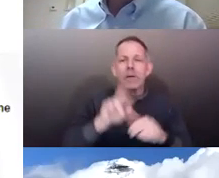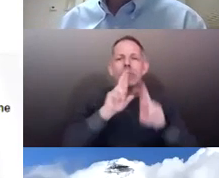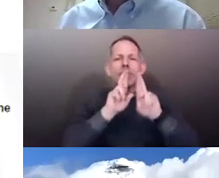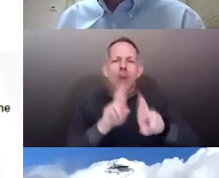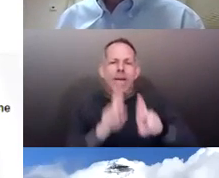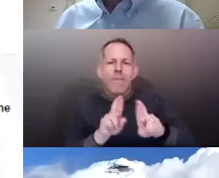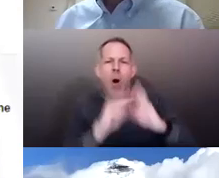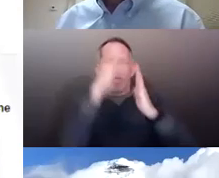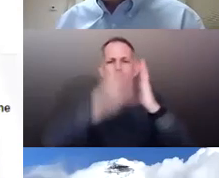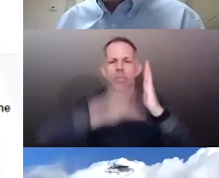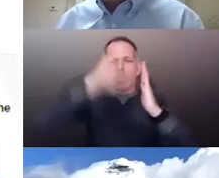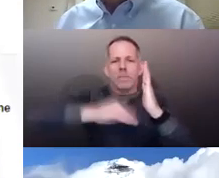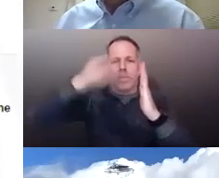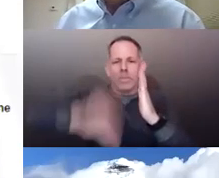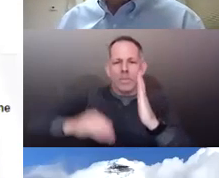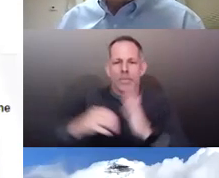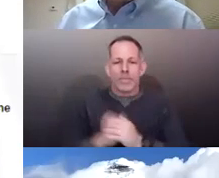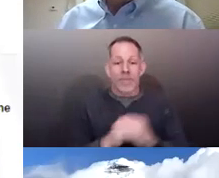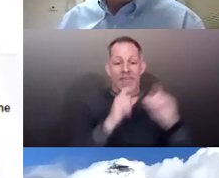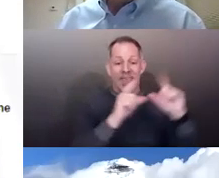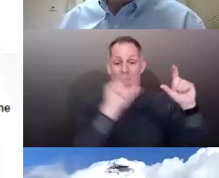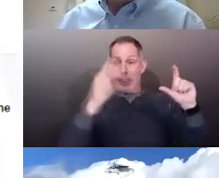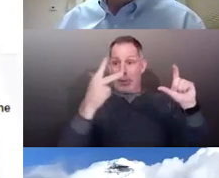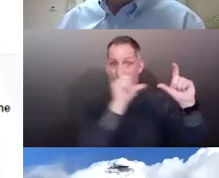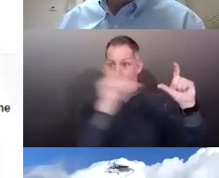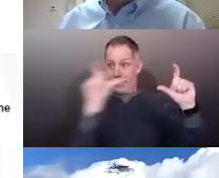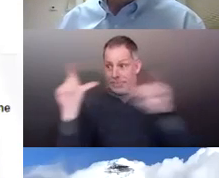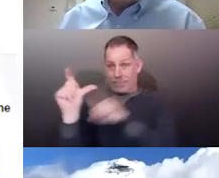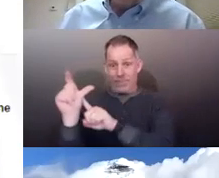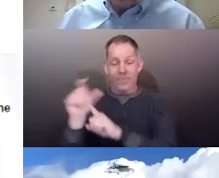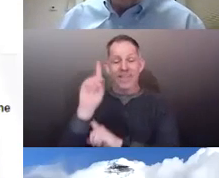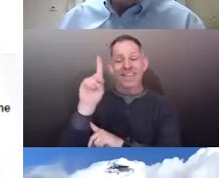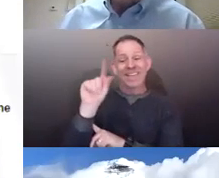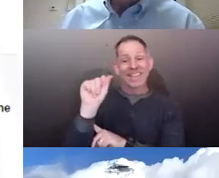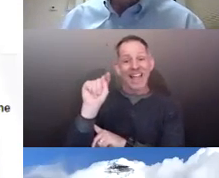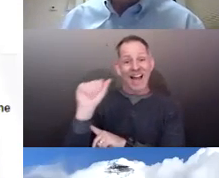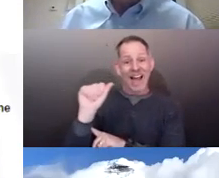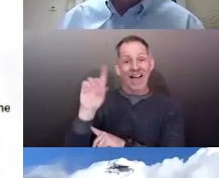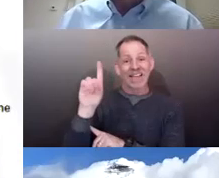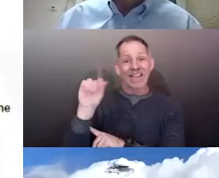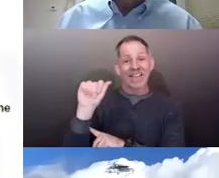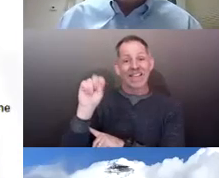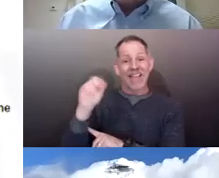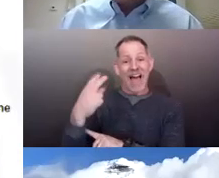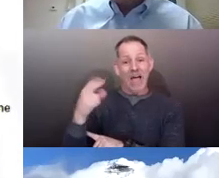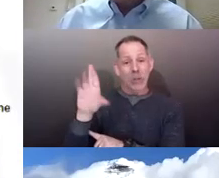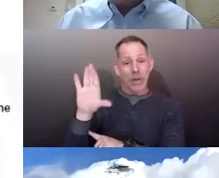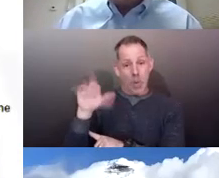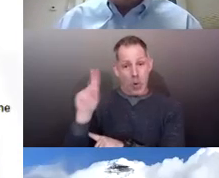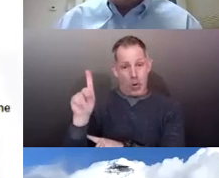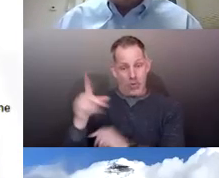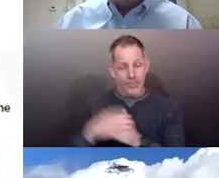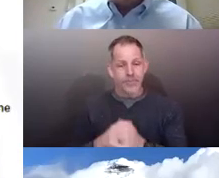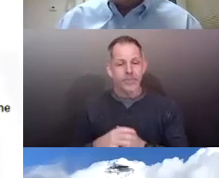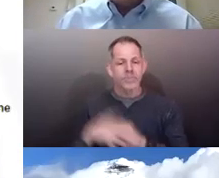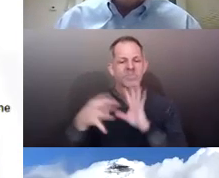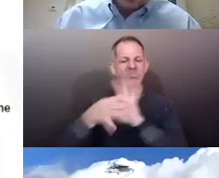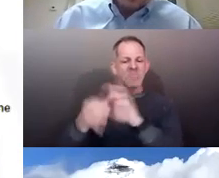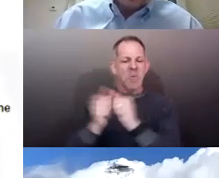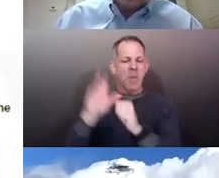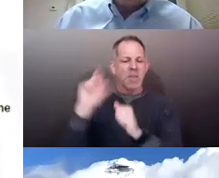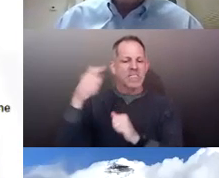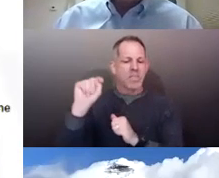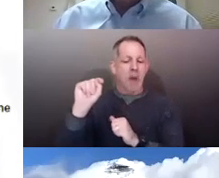Health's data dashboard for COVID-19, where you can look at their view on our data, as well as the statewide view and